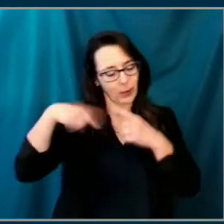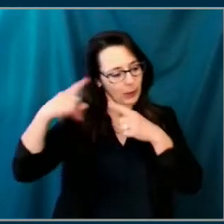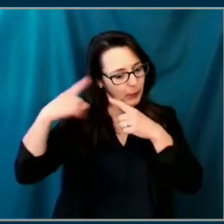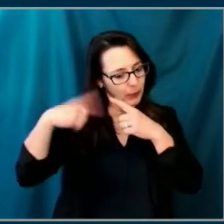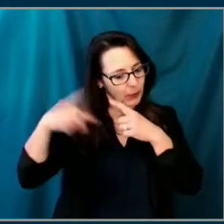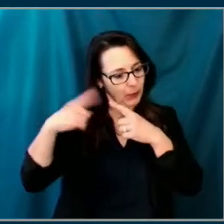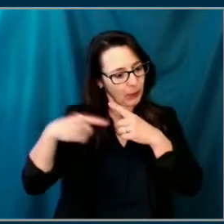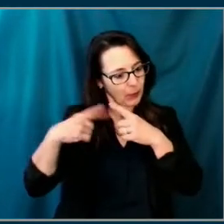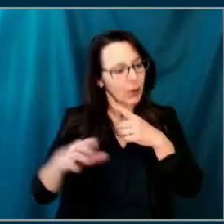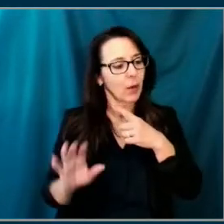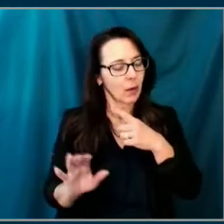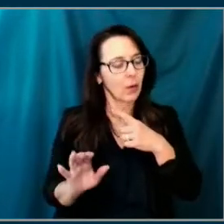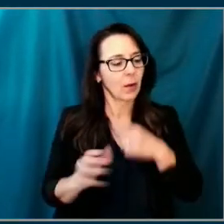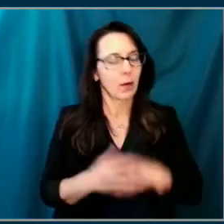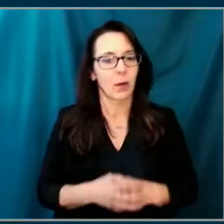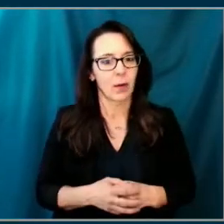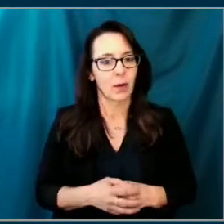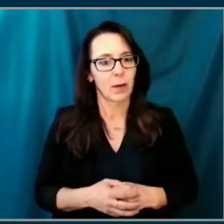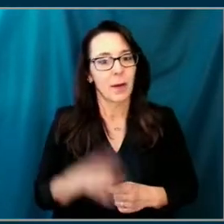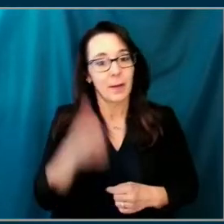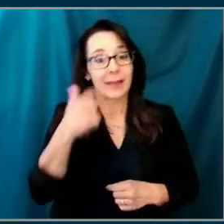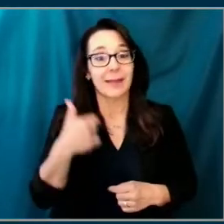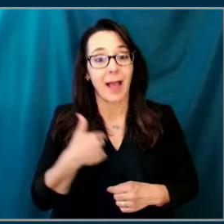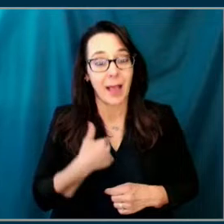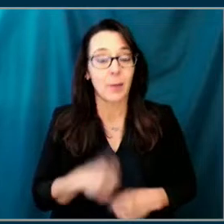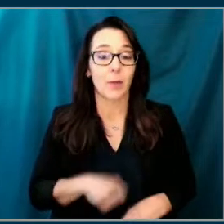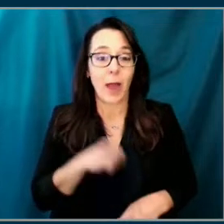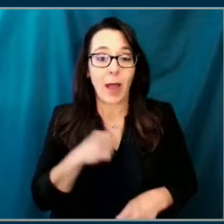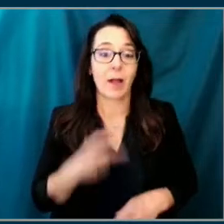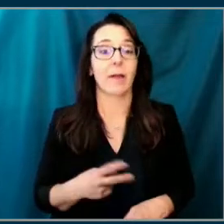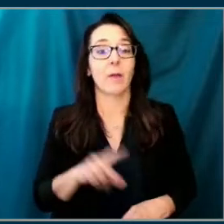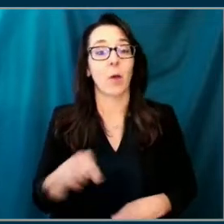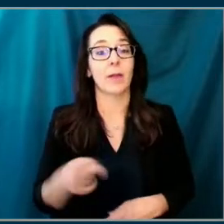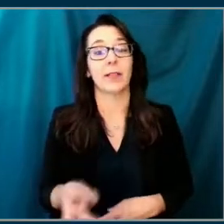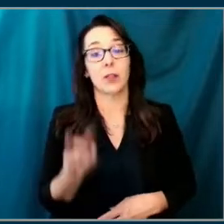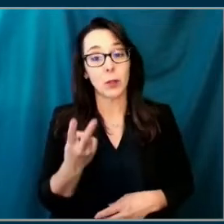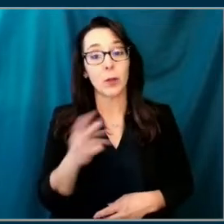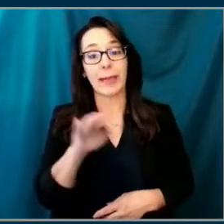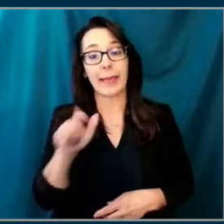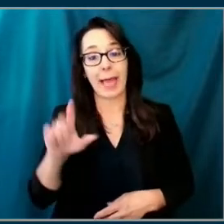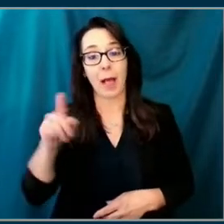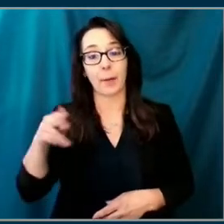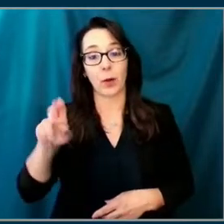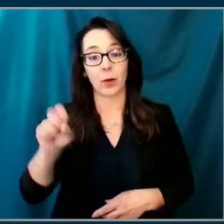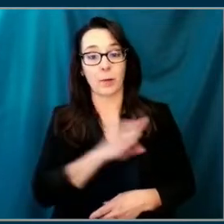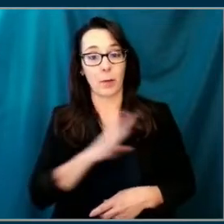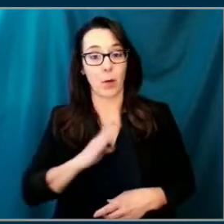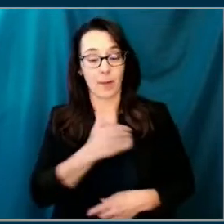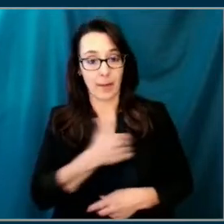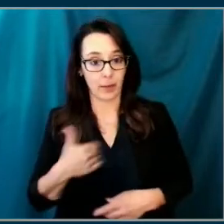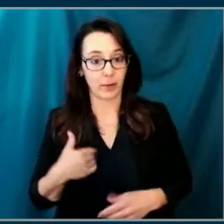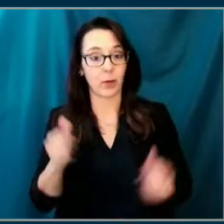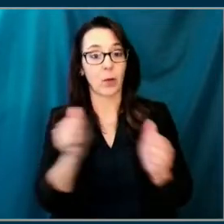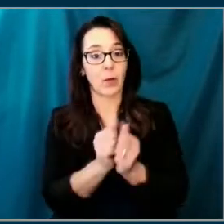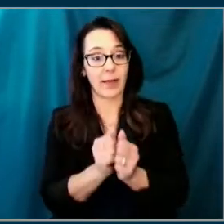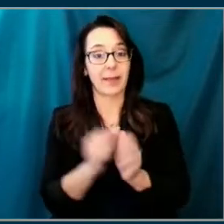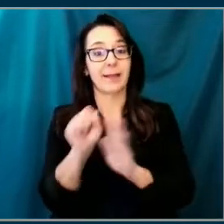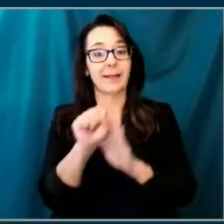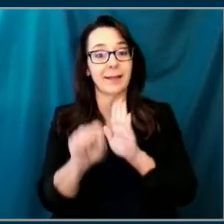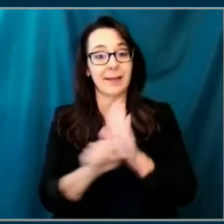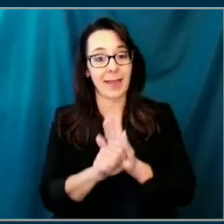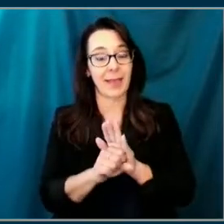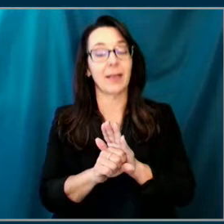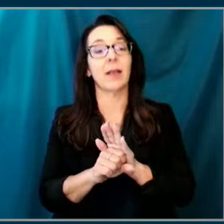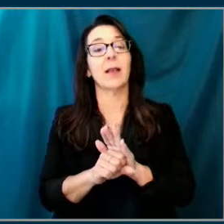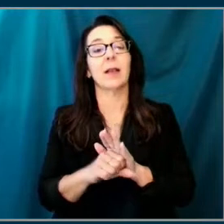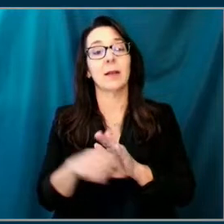am proud to be one of only 2 CalPERS board members, along with State Superintendent Tony Thurmond,